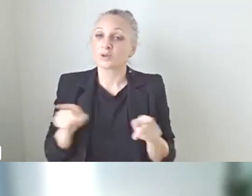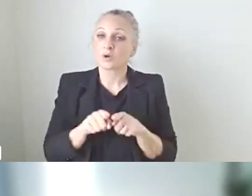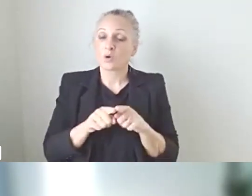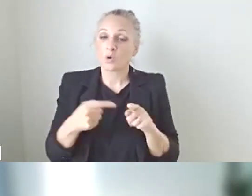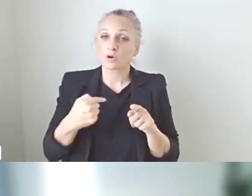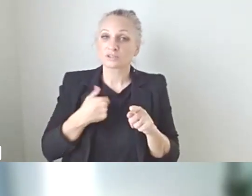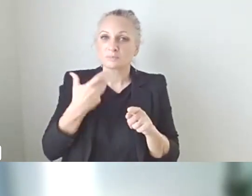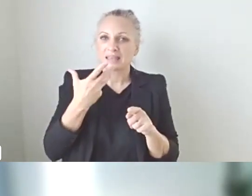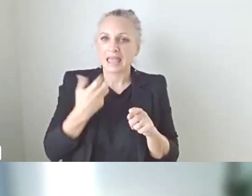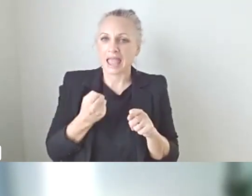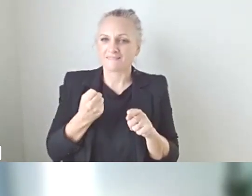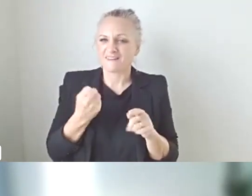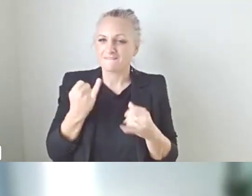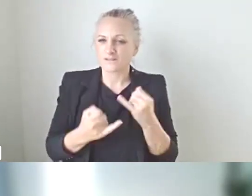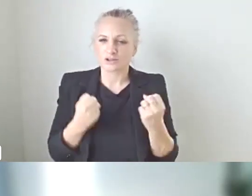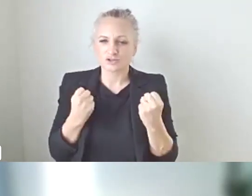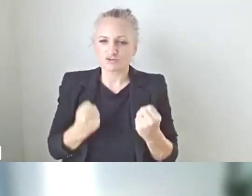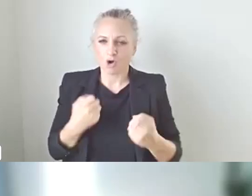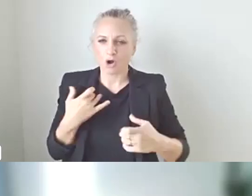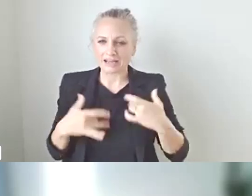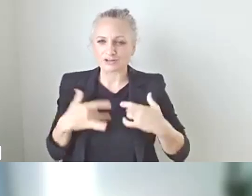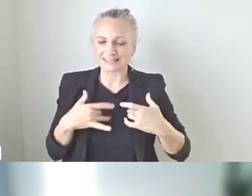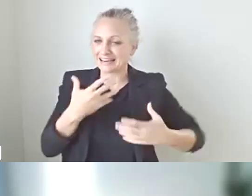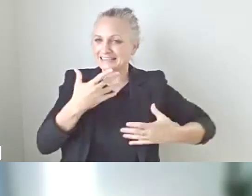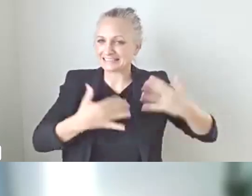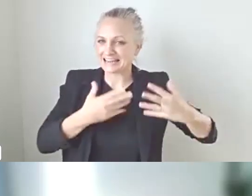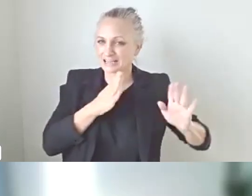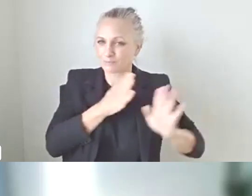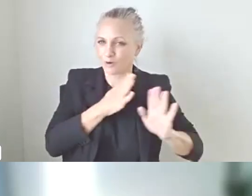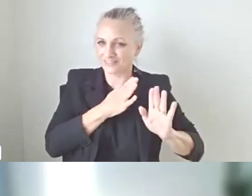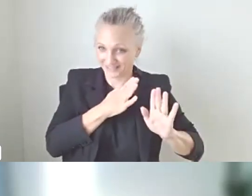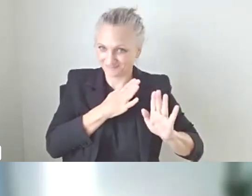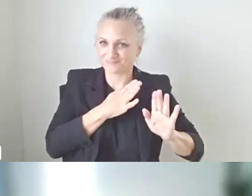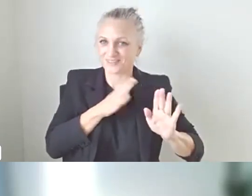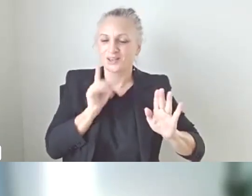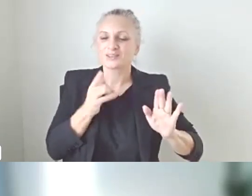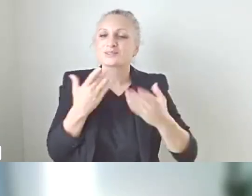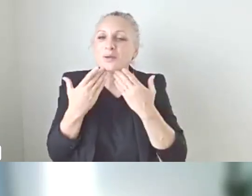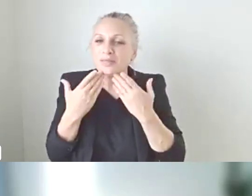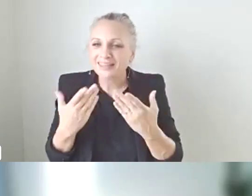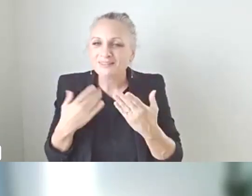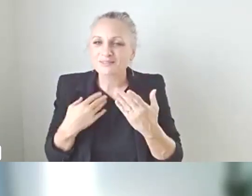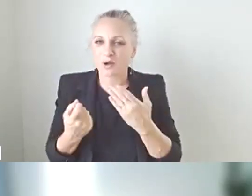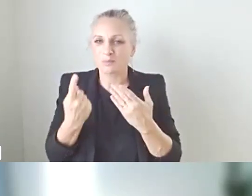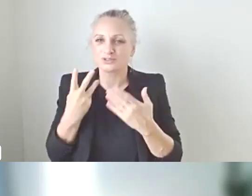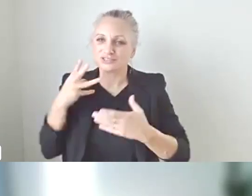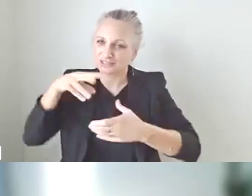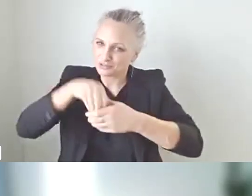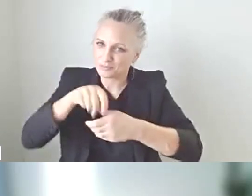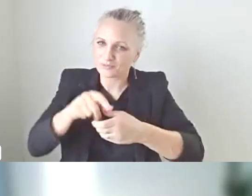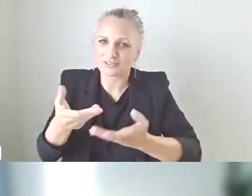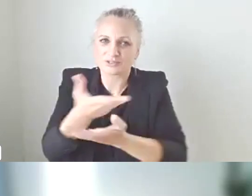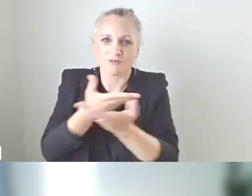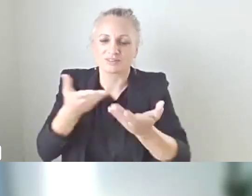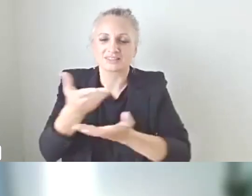data privacy. So thank you for this opportunity to contribute to this really important conversation. What